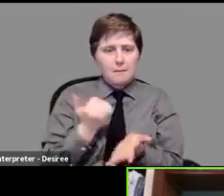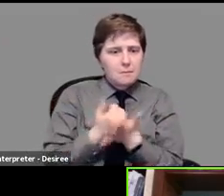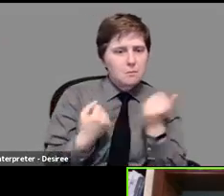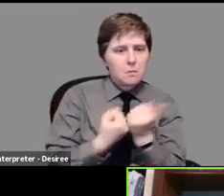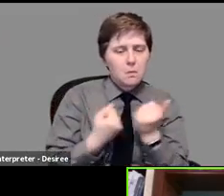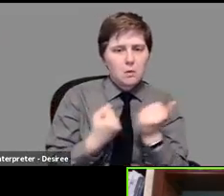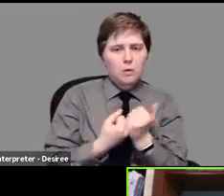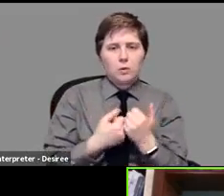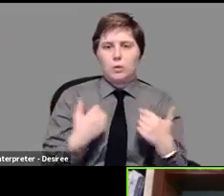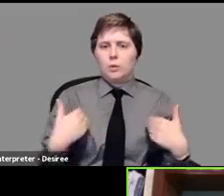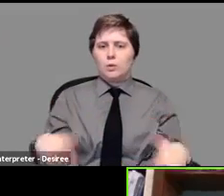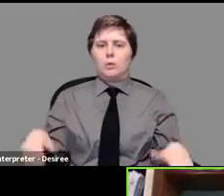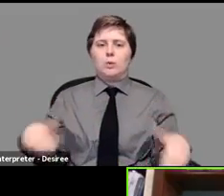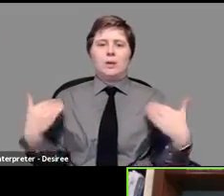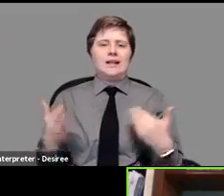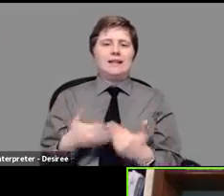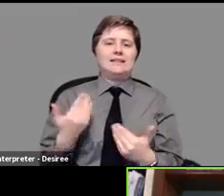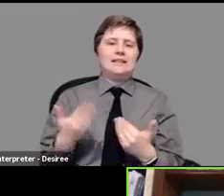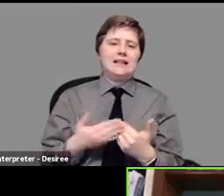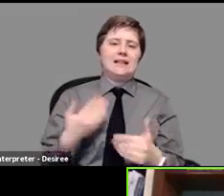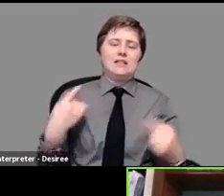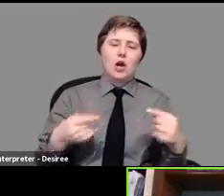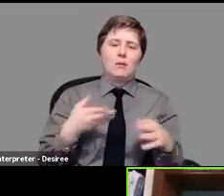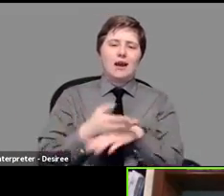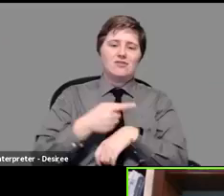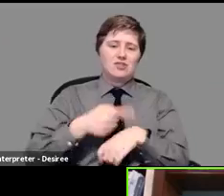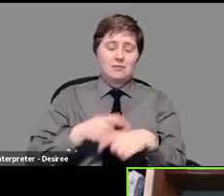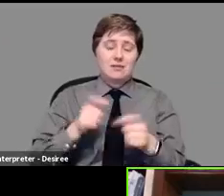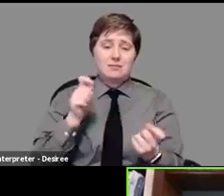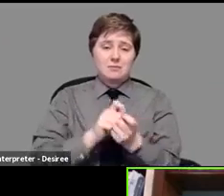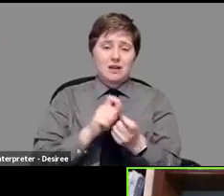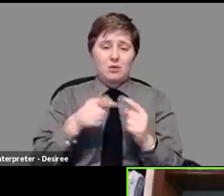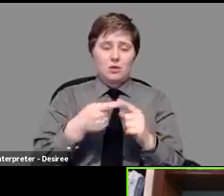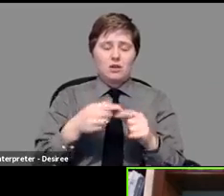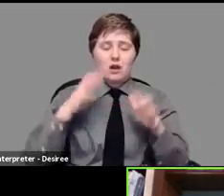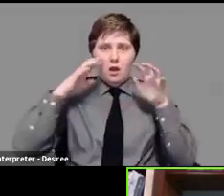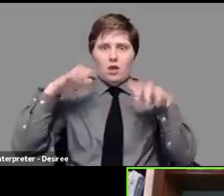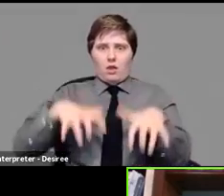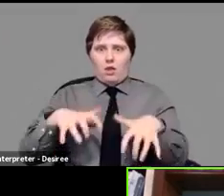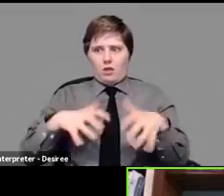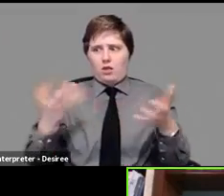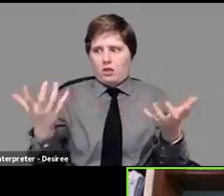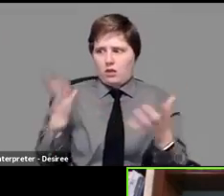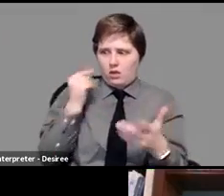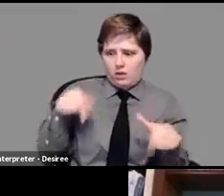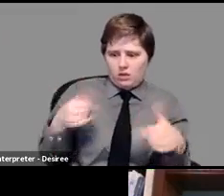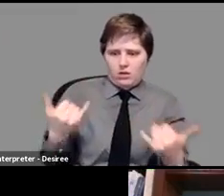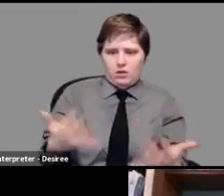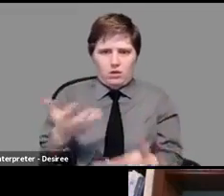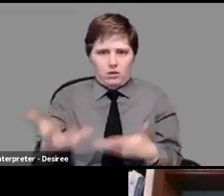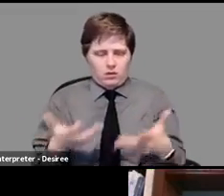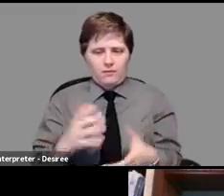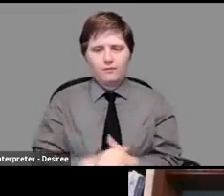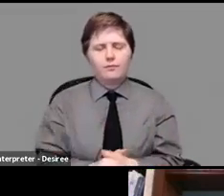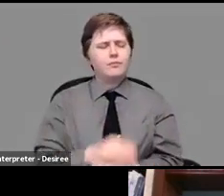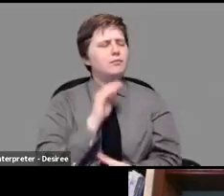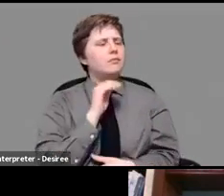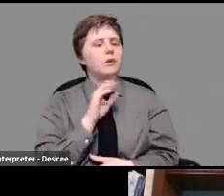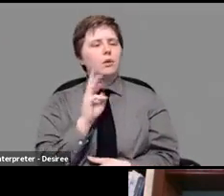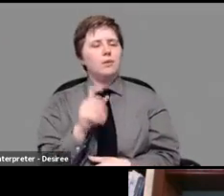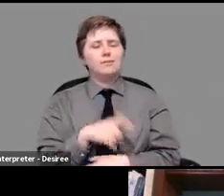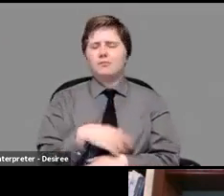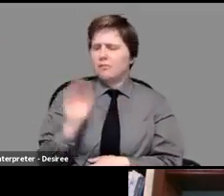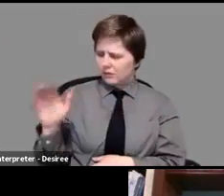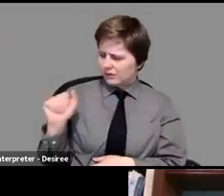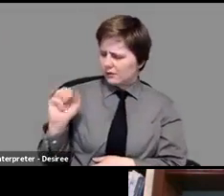that, it's an easy argument after a while, particularly when you're going through the shock that they're going through now. And Bree, I'd like you to chime in on this also, because I